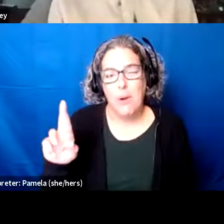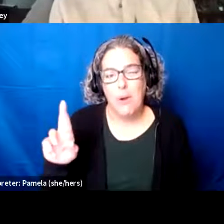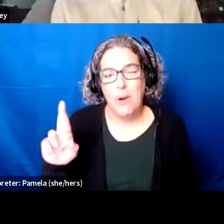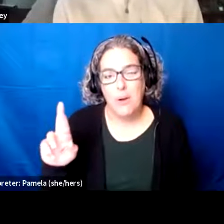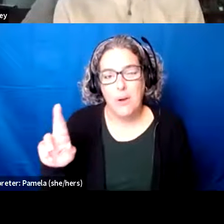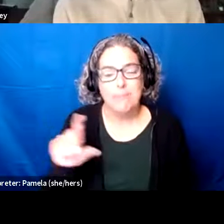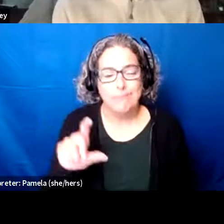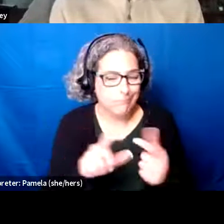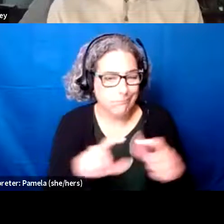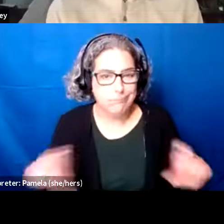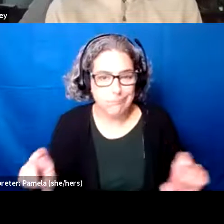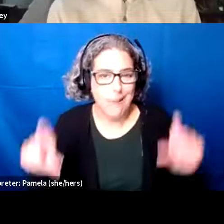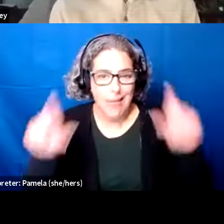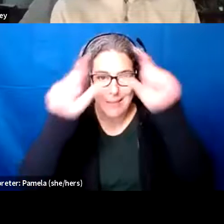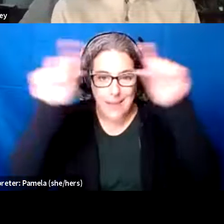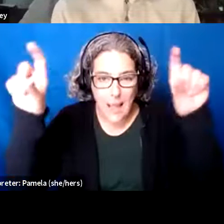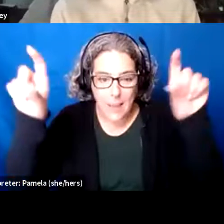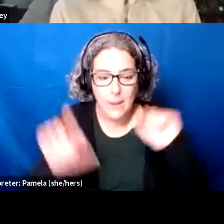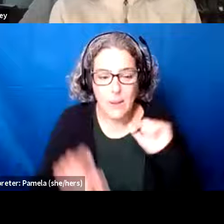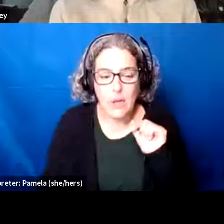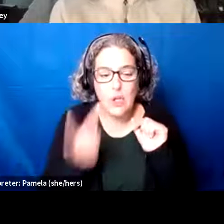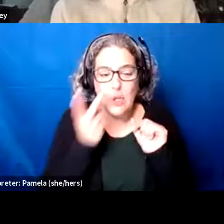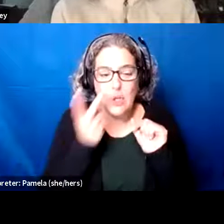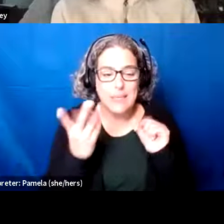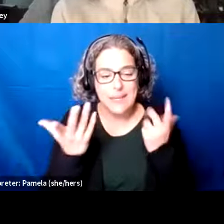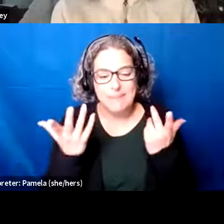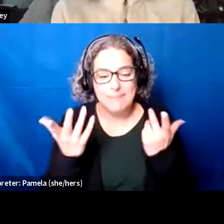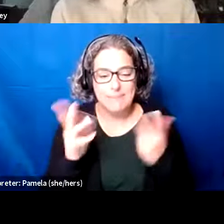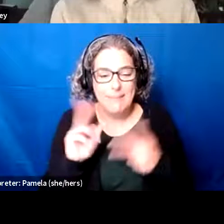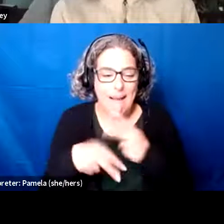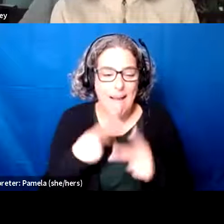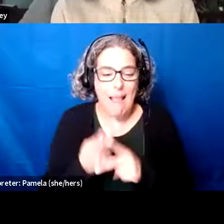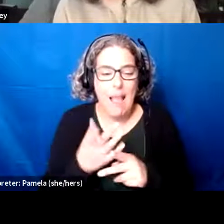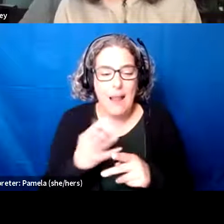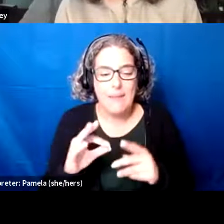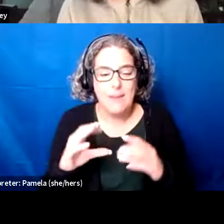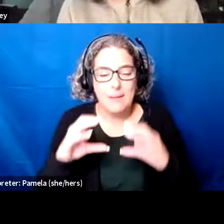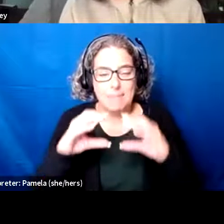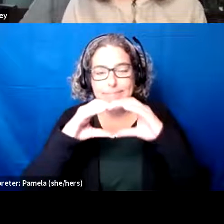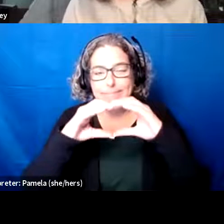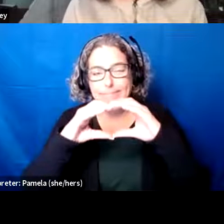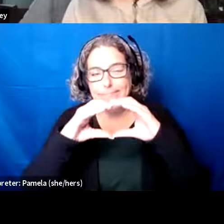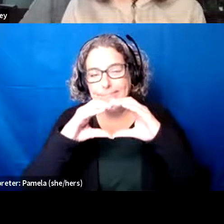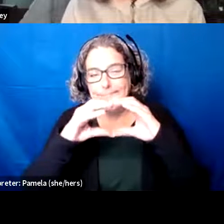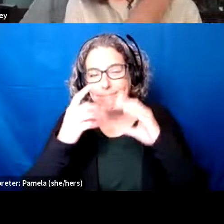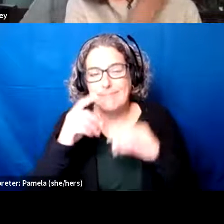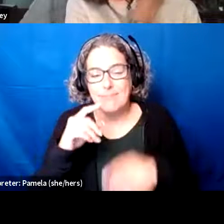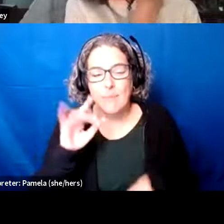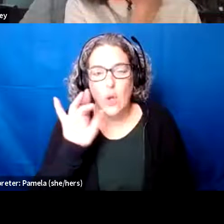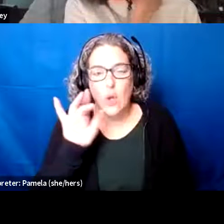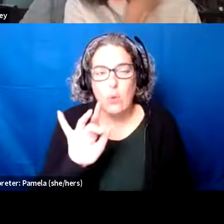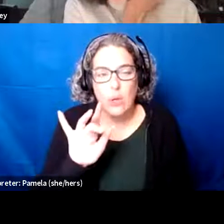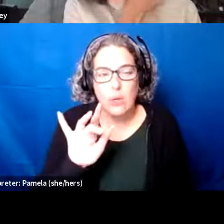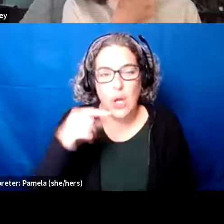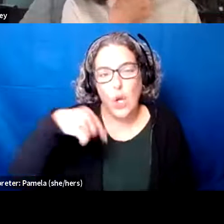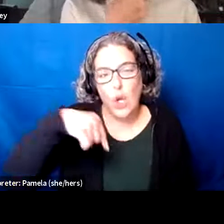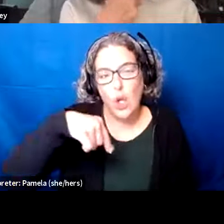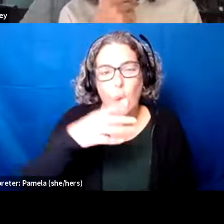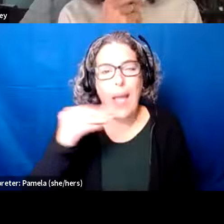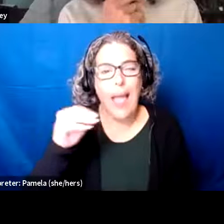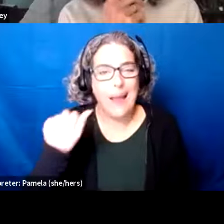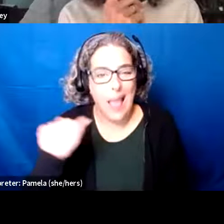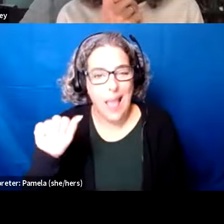like a cartoon balloon, voice balloon, and it's below it, it says